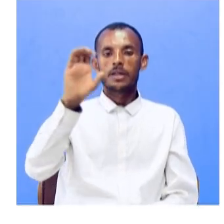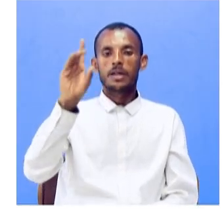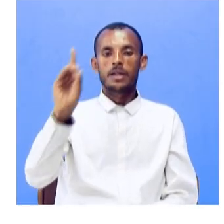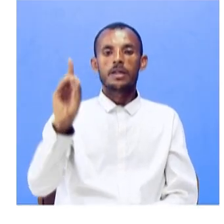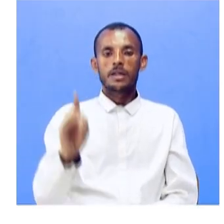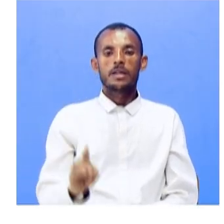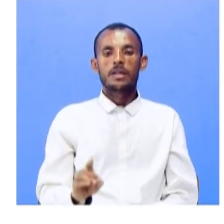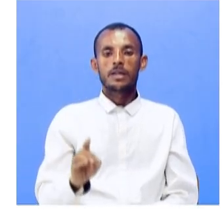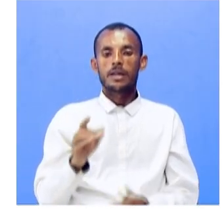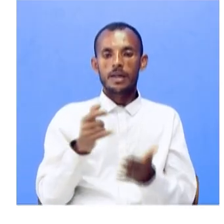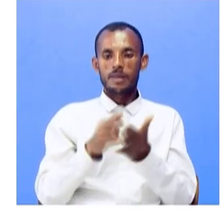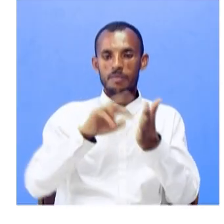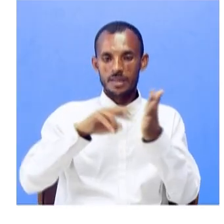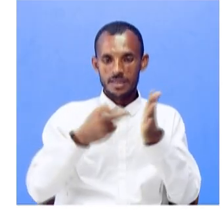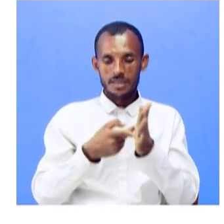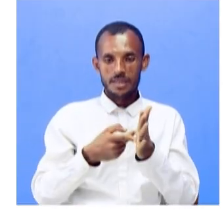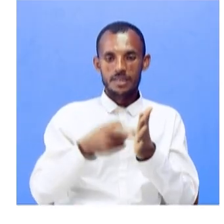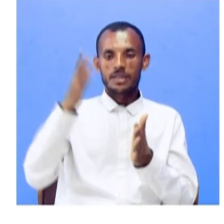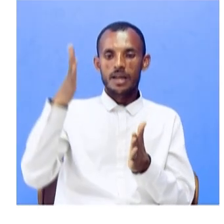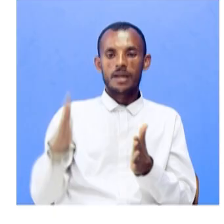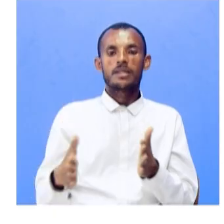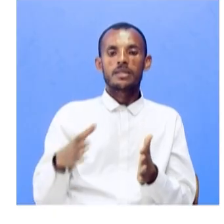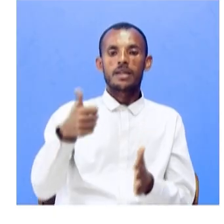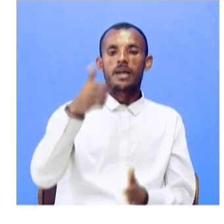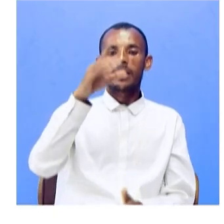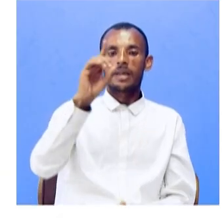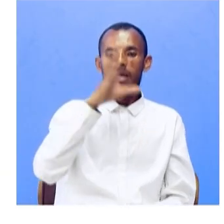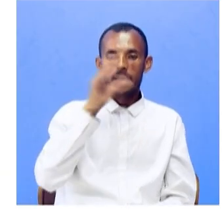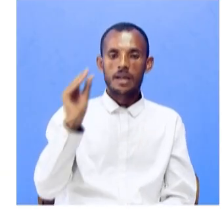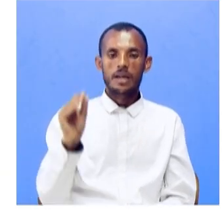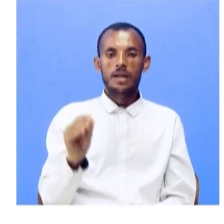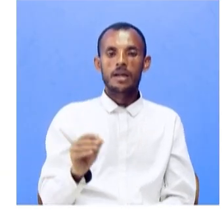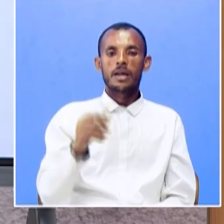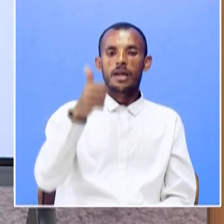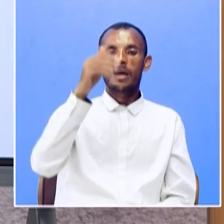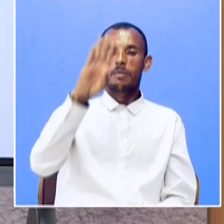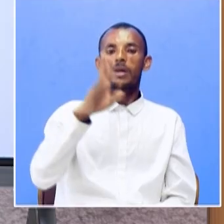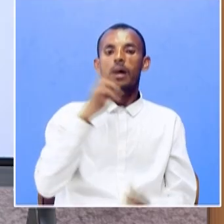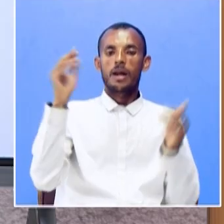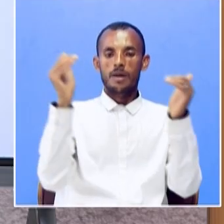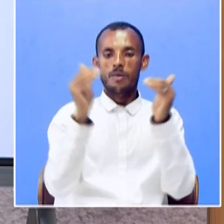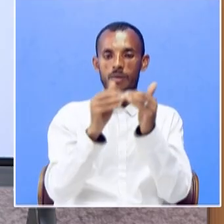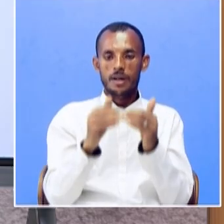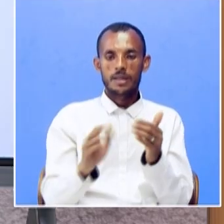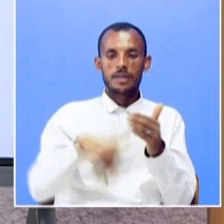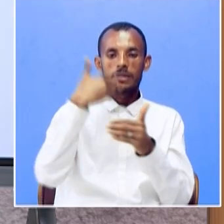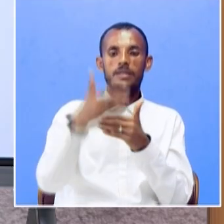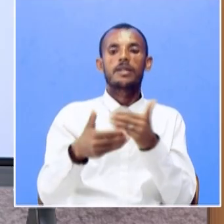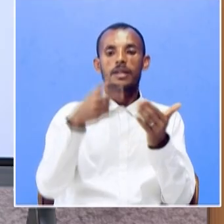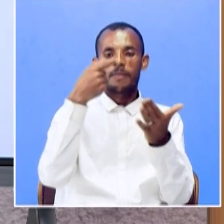If the adjacent sides AB and AD are congruent, then